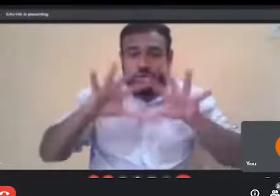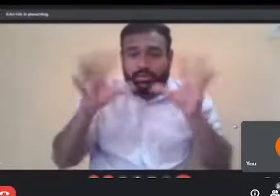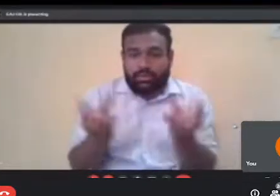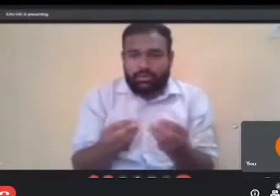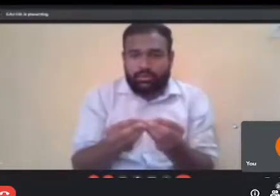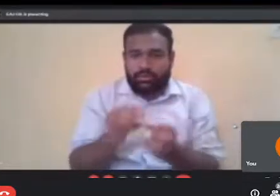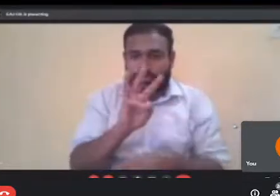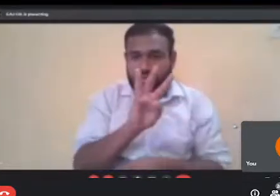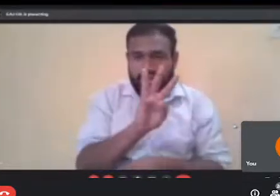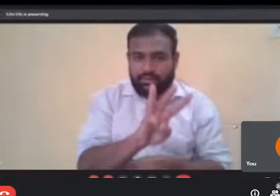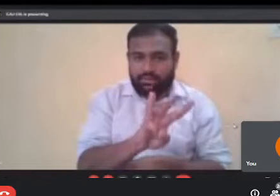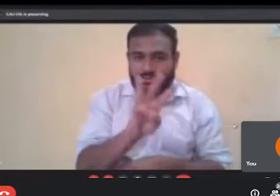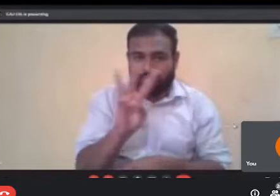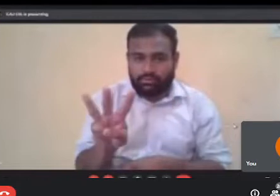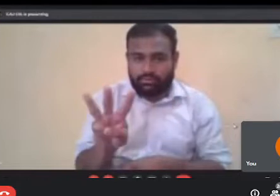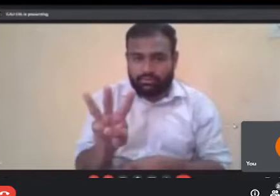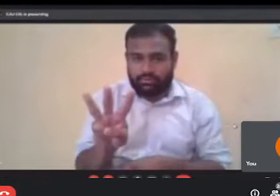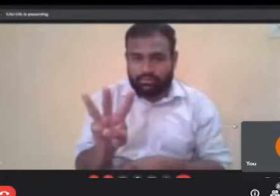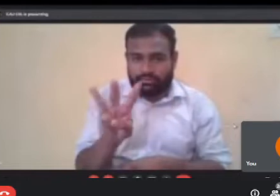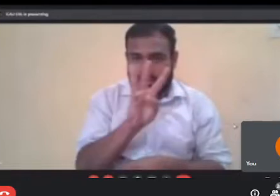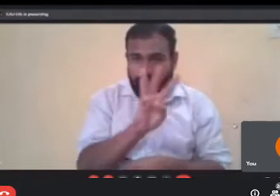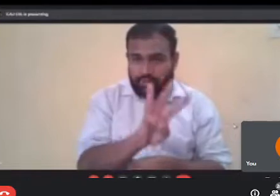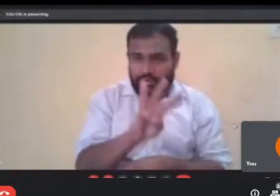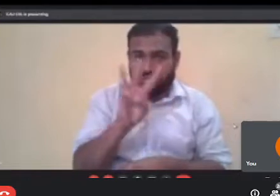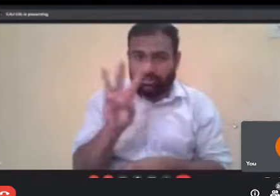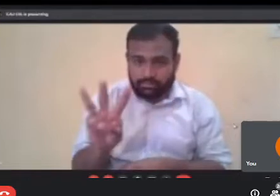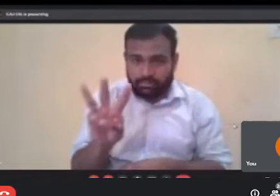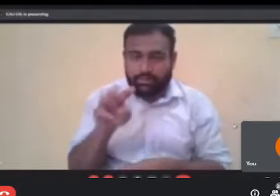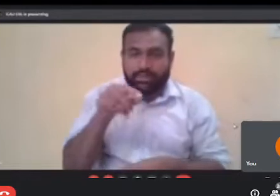the study of the, you know, the study of